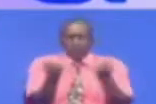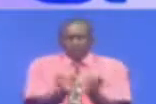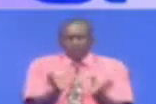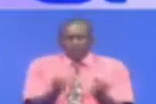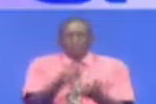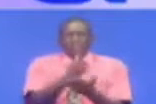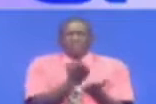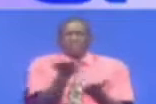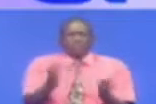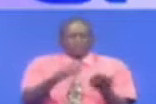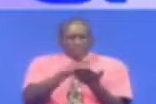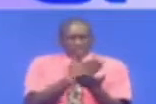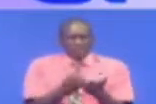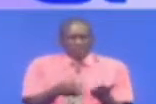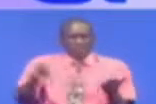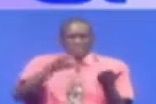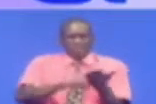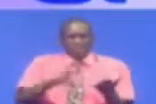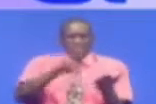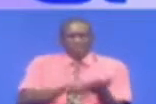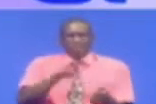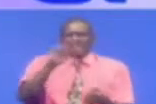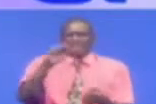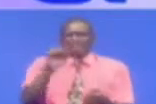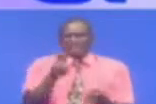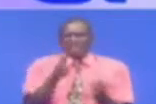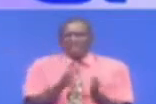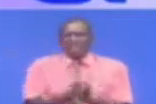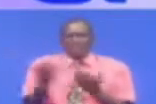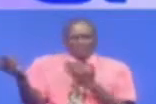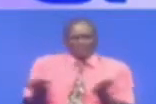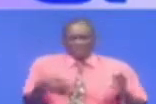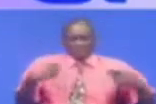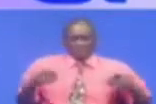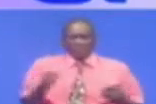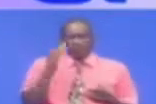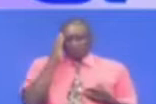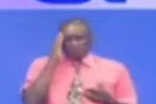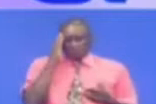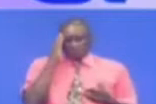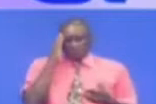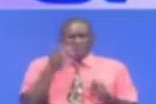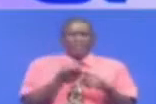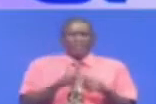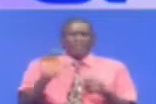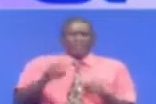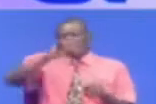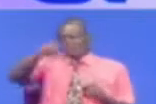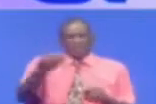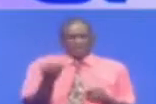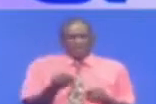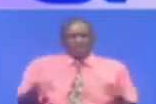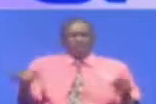be repackaged and they will be repeated on NTV and we'll let our audiences know. Then by early January, the